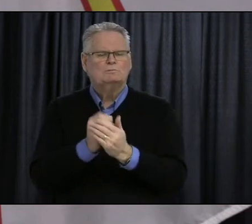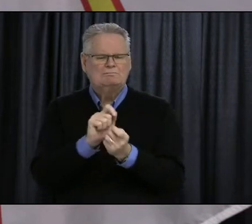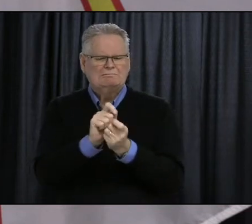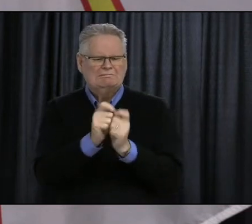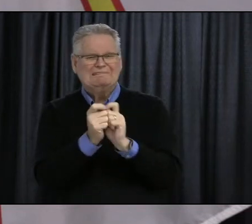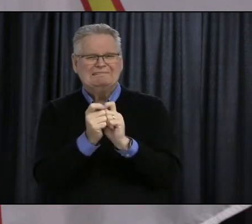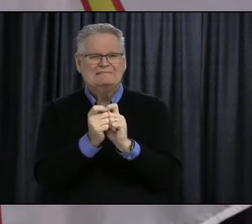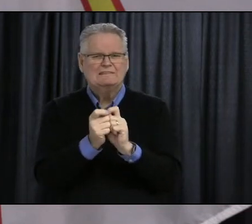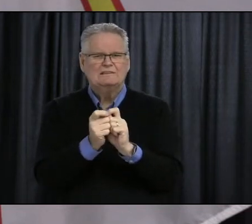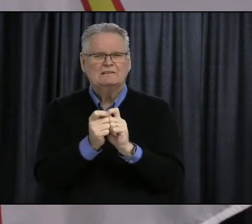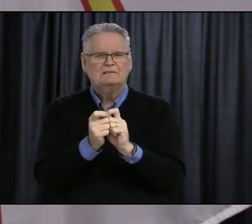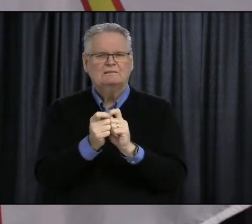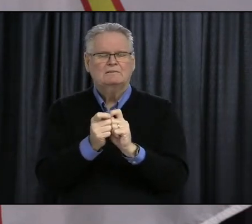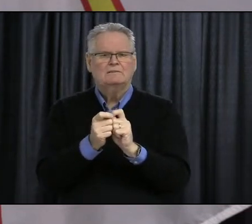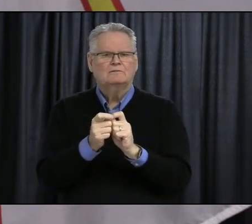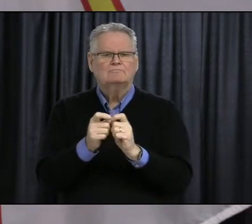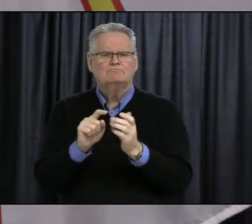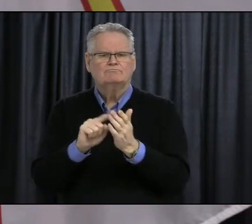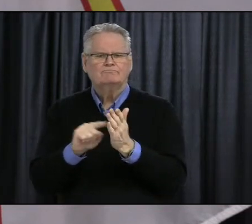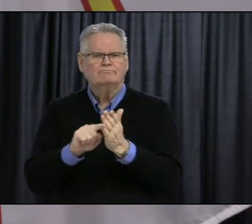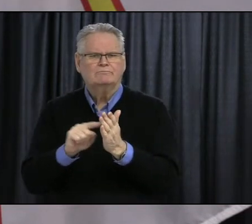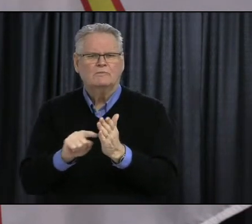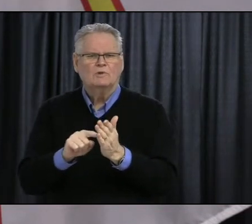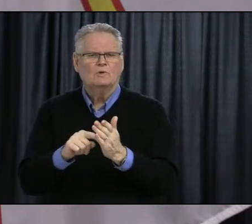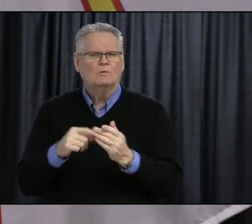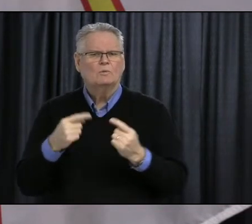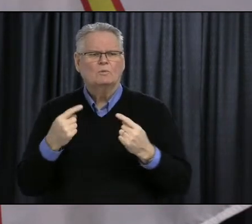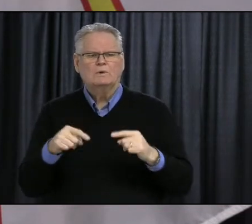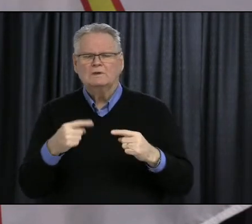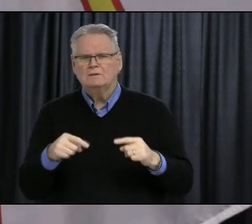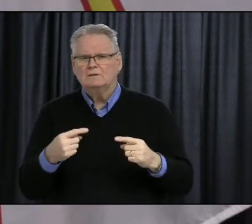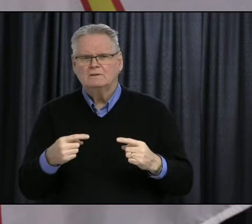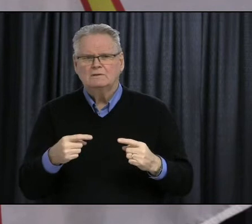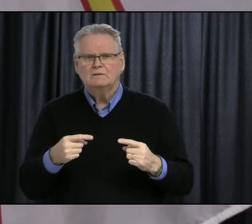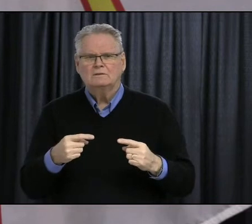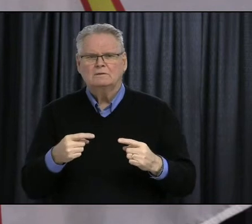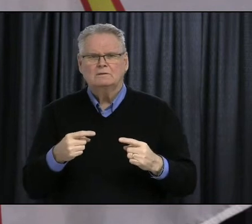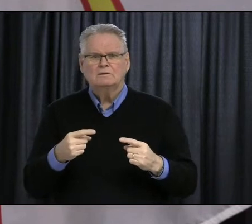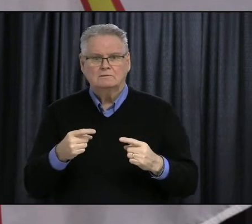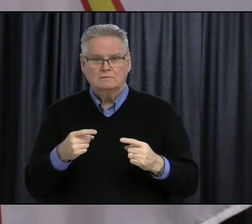that the lab is certainly nearing the